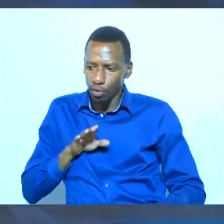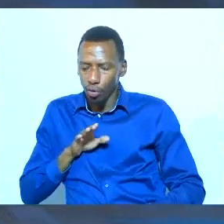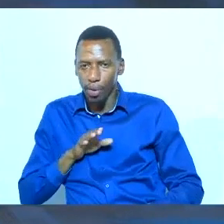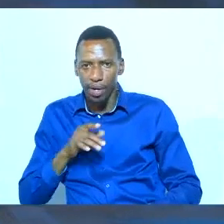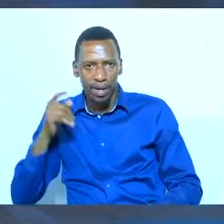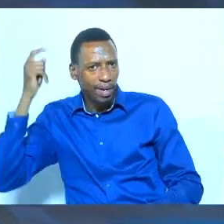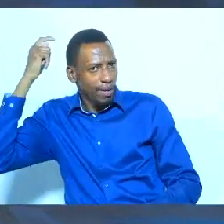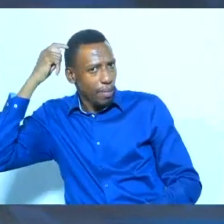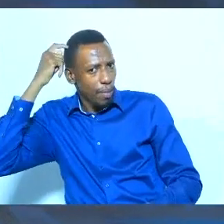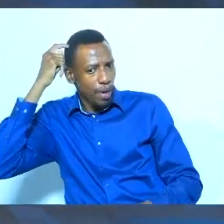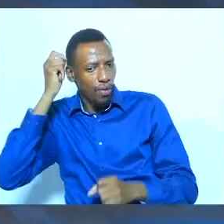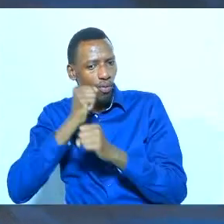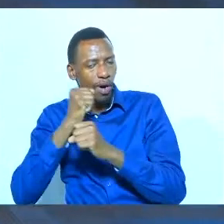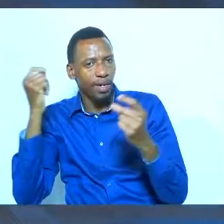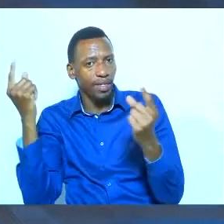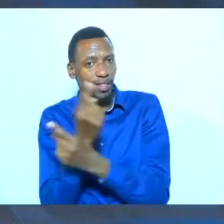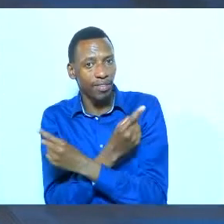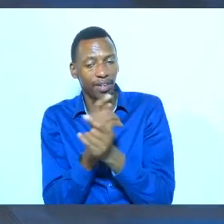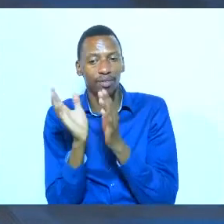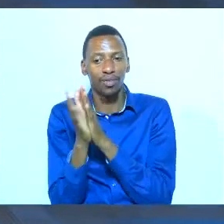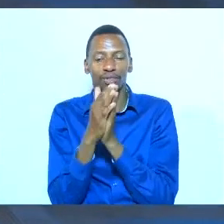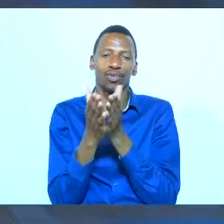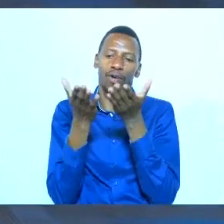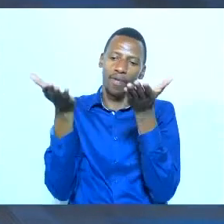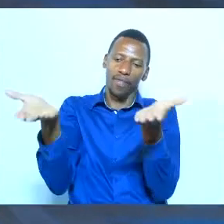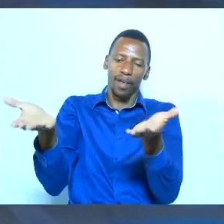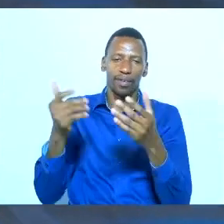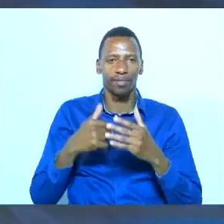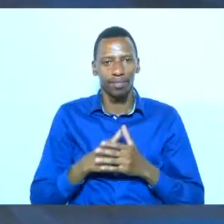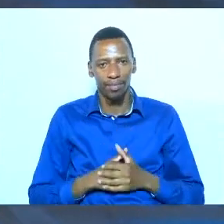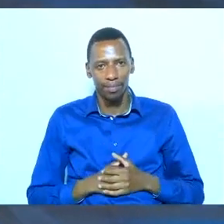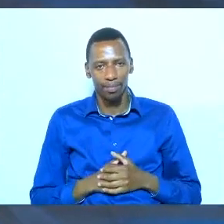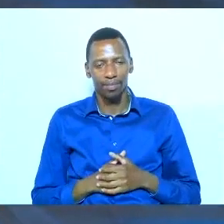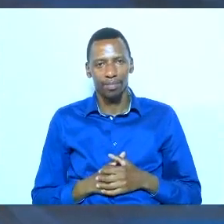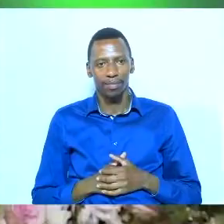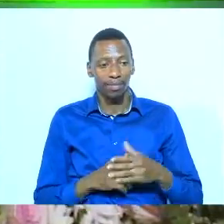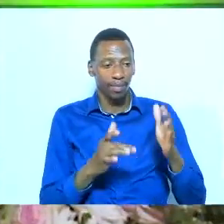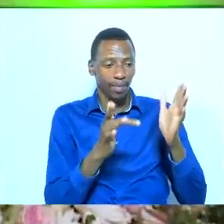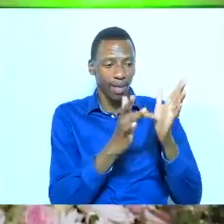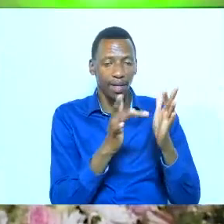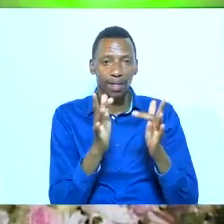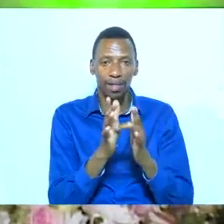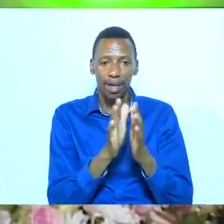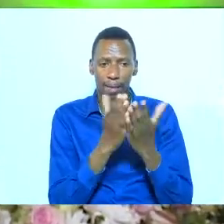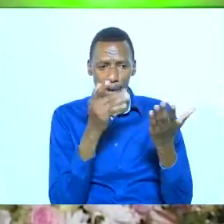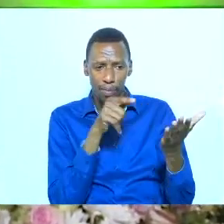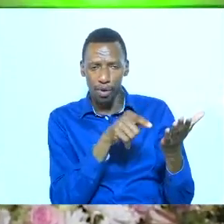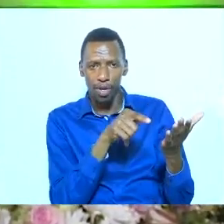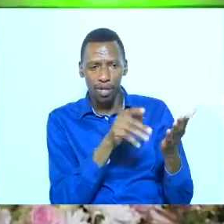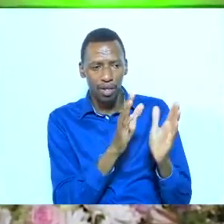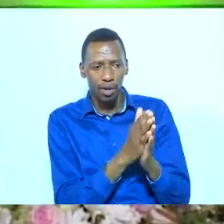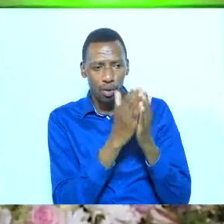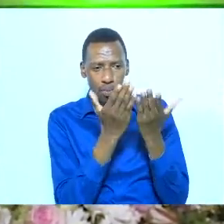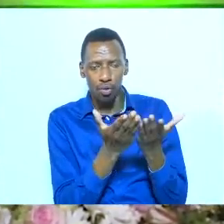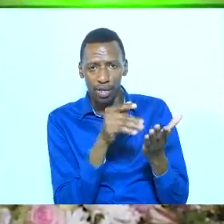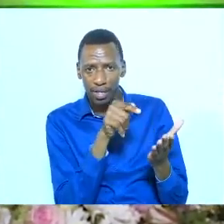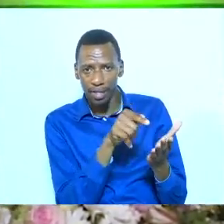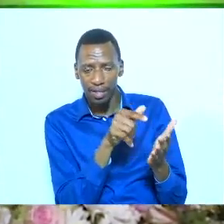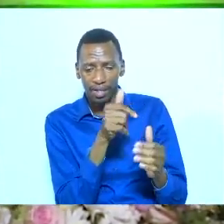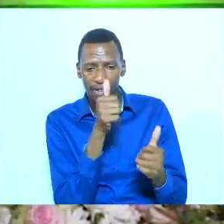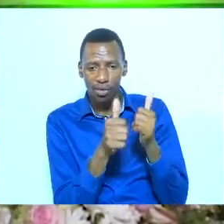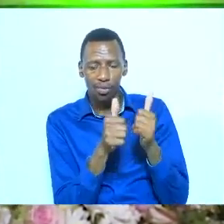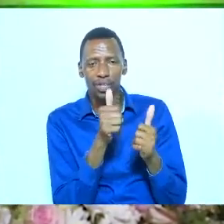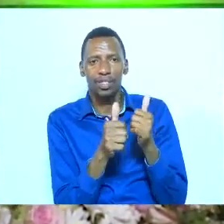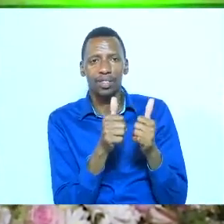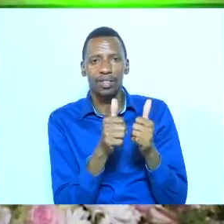differently, the story is just there. The Bible is the book which